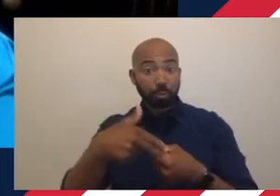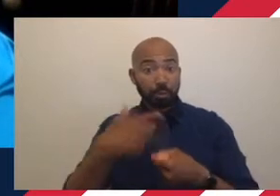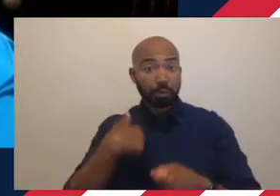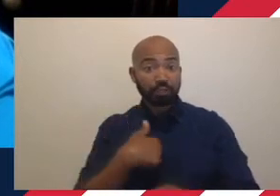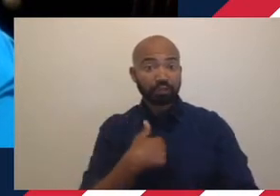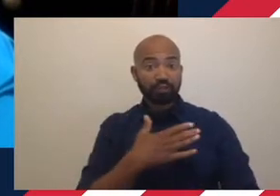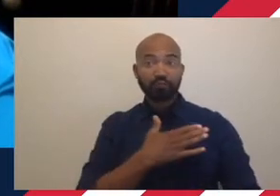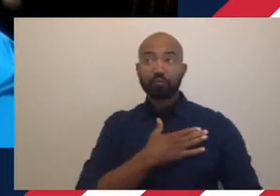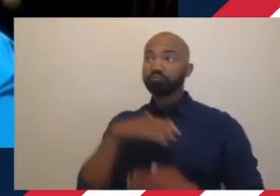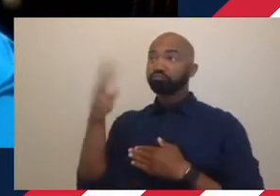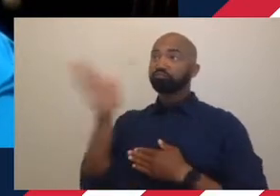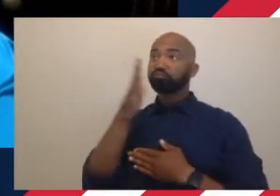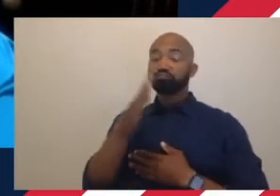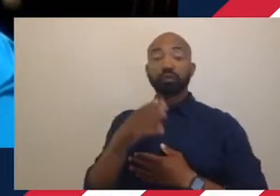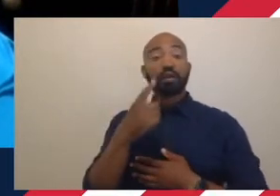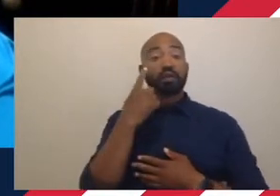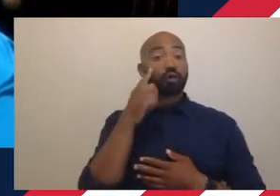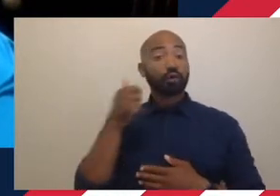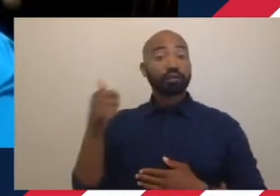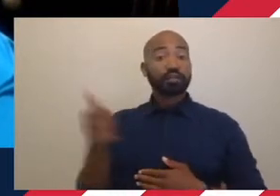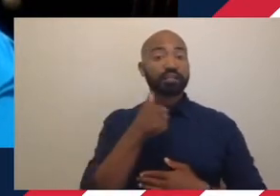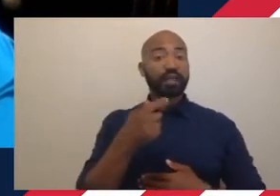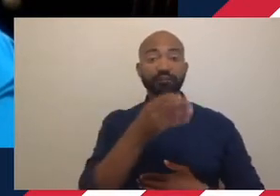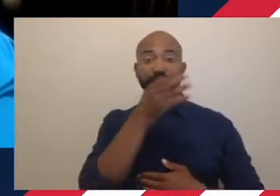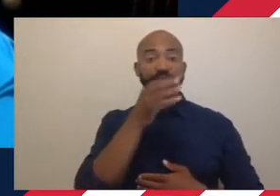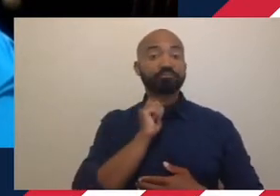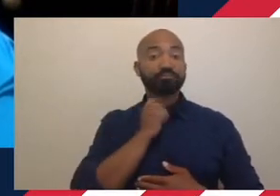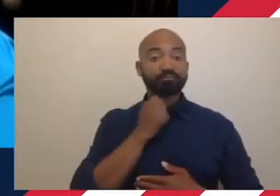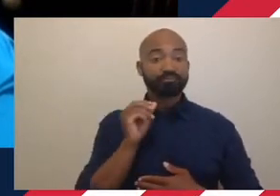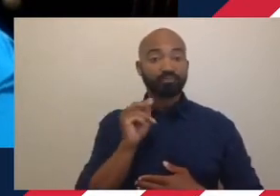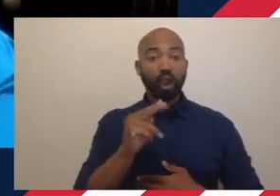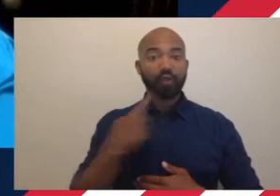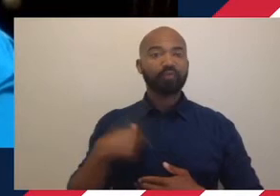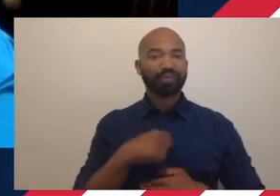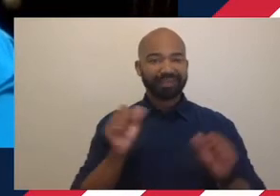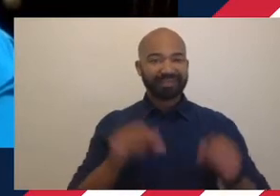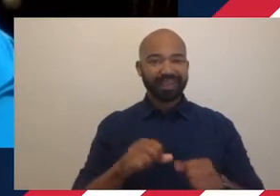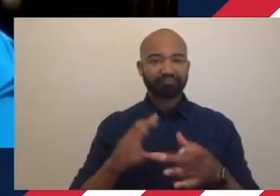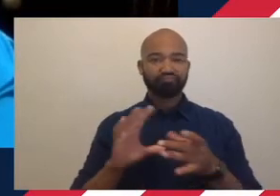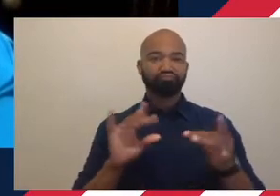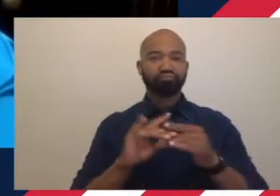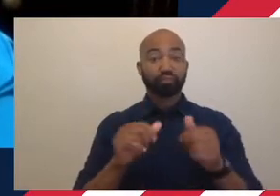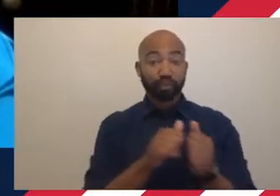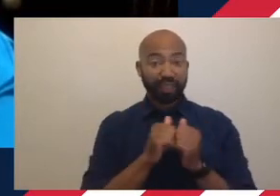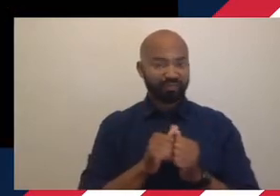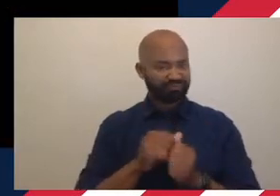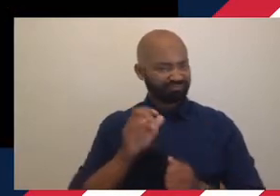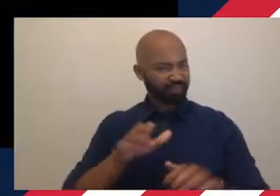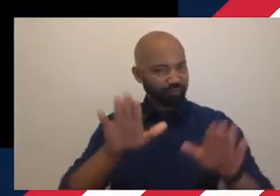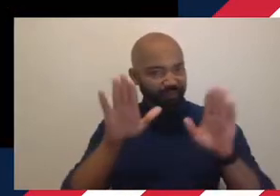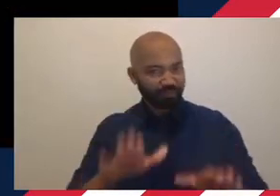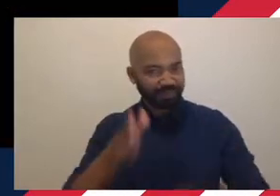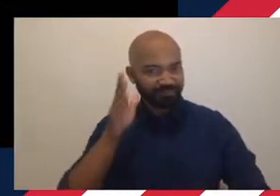and if you can unmute yourself so that we can all recite it together, that would be.